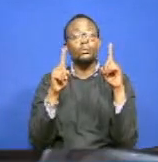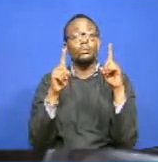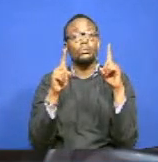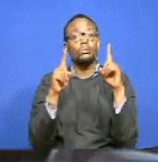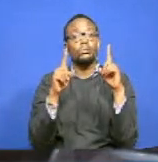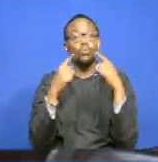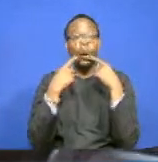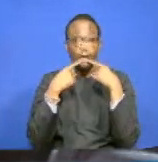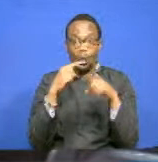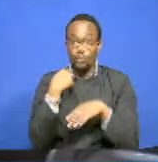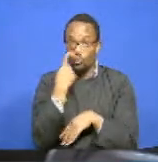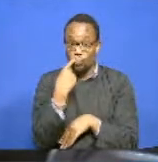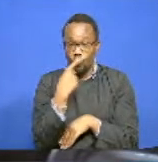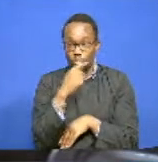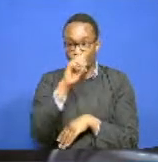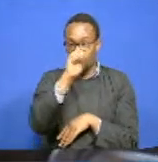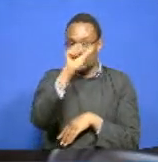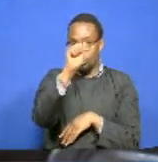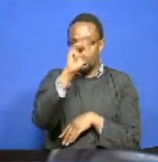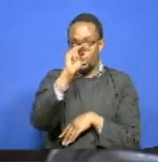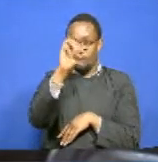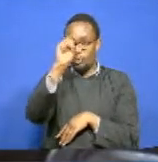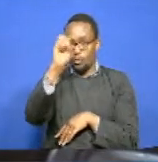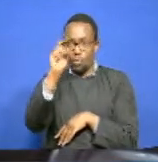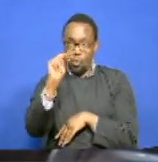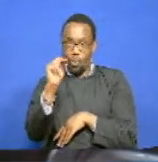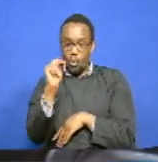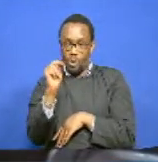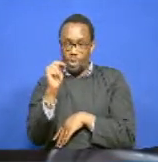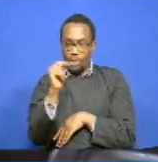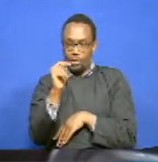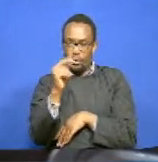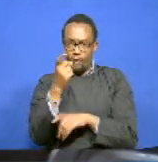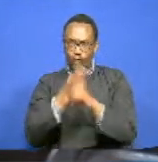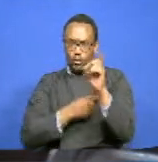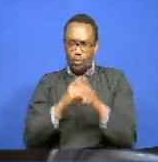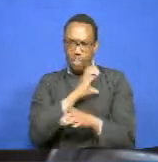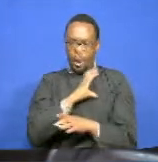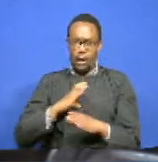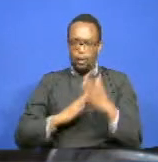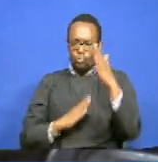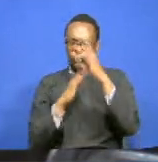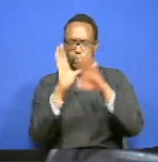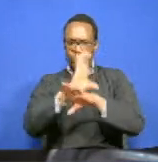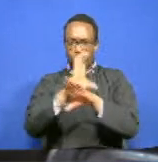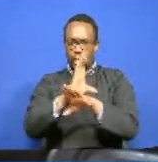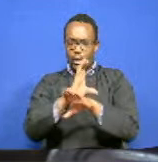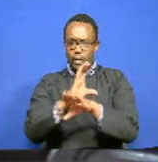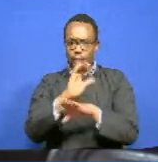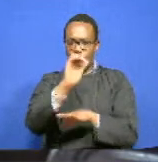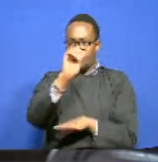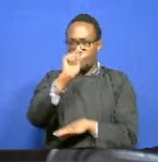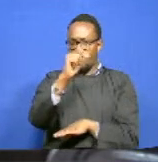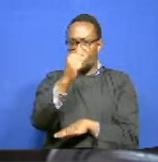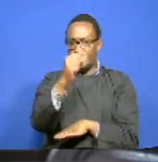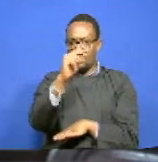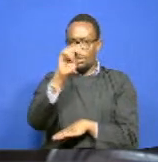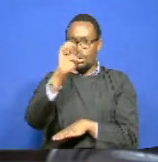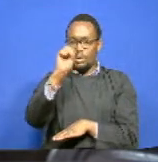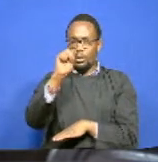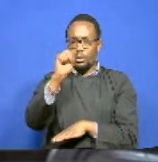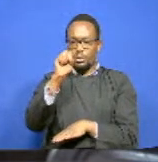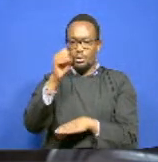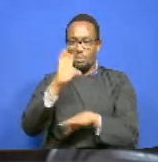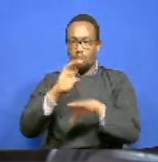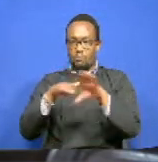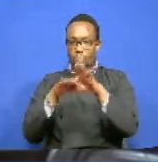publish the banns of marriage between Samson Maine Kamau of Christ Supreme Church and Agnes Wanjiko Njoroge of